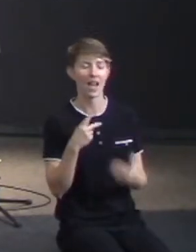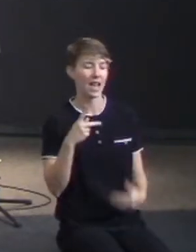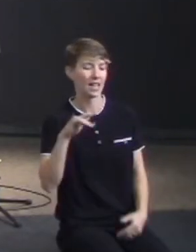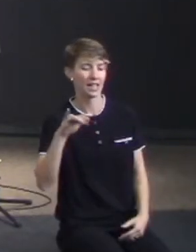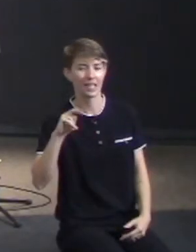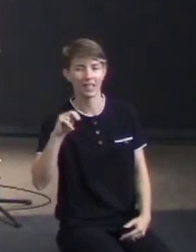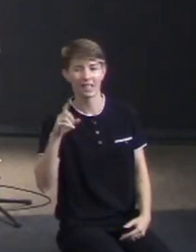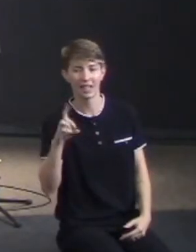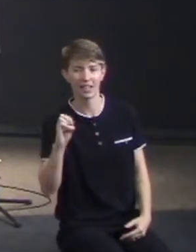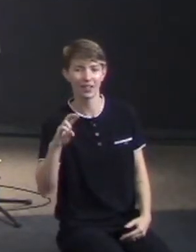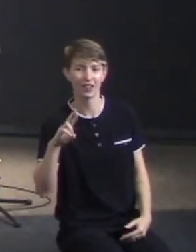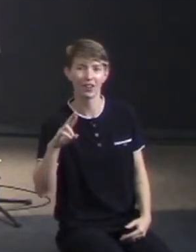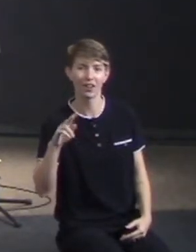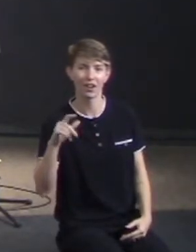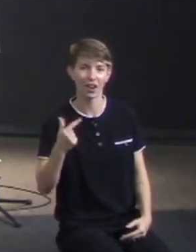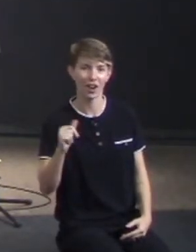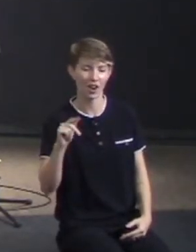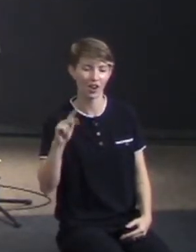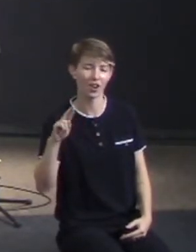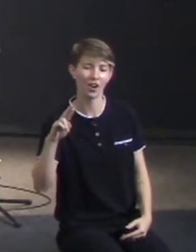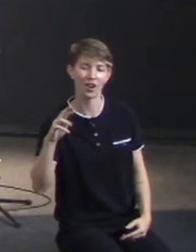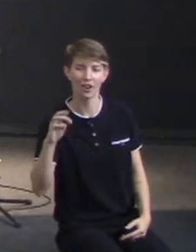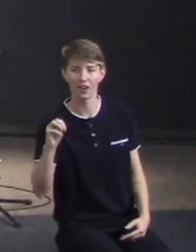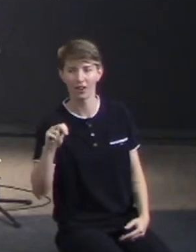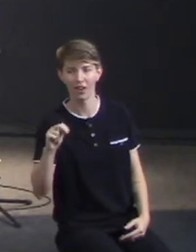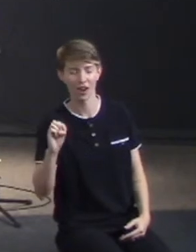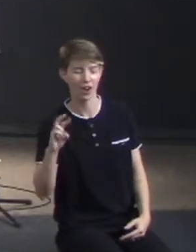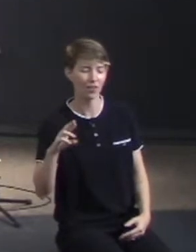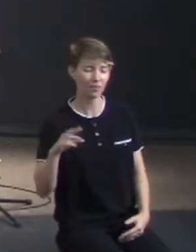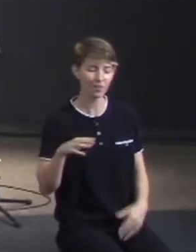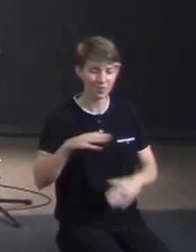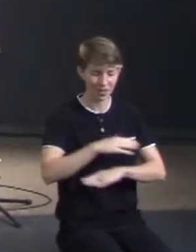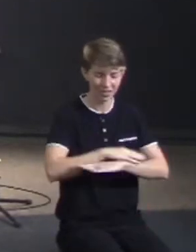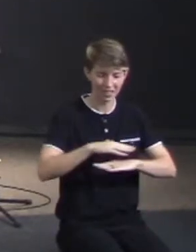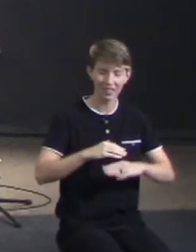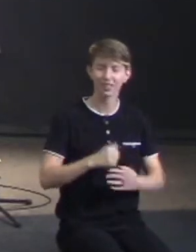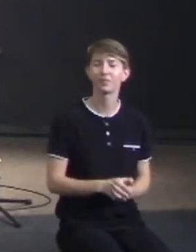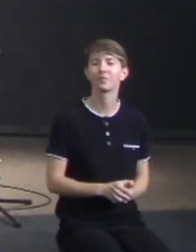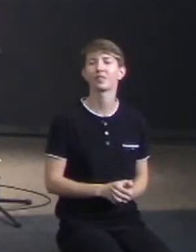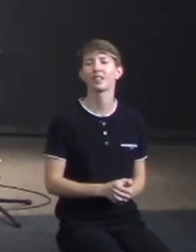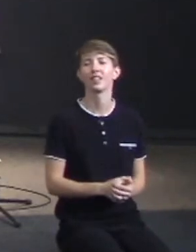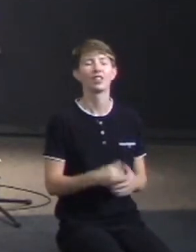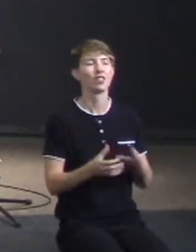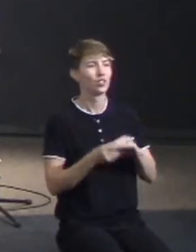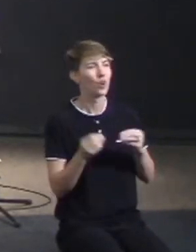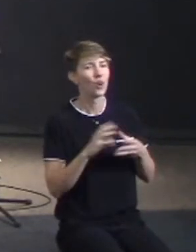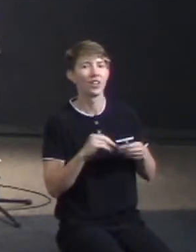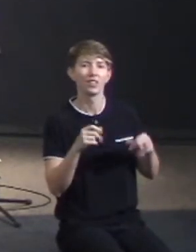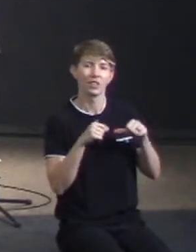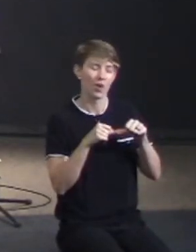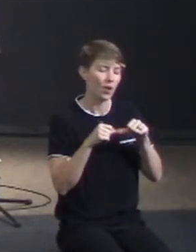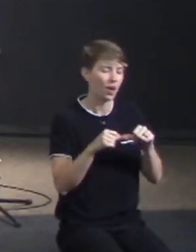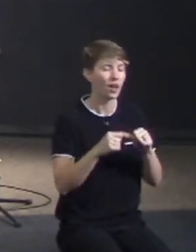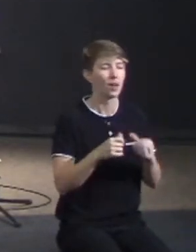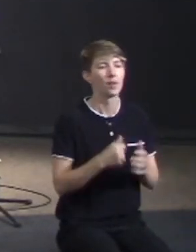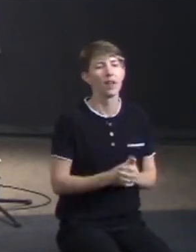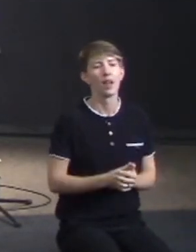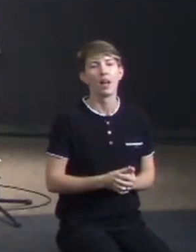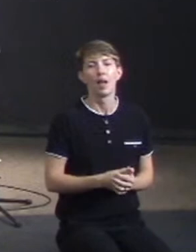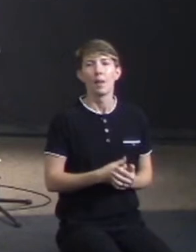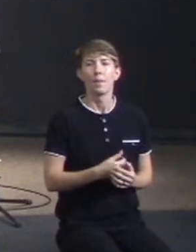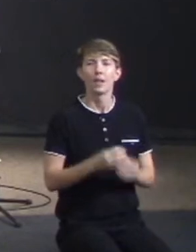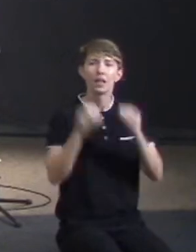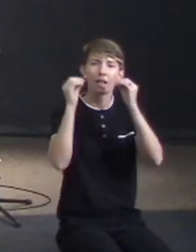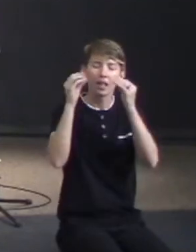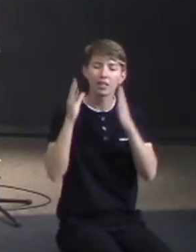And I've worked with the kindergartners. Let me tell you, the stories go on. But, you know, in being an educator,